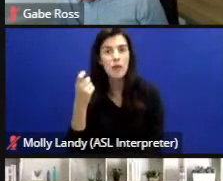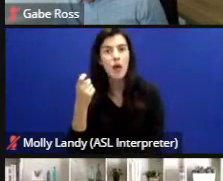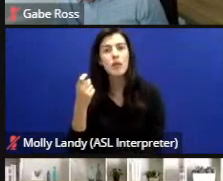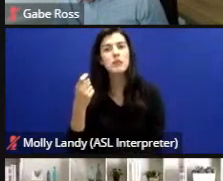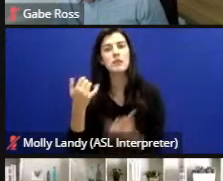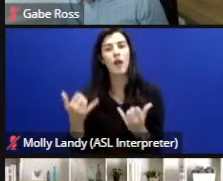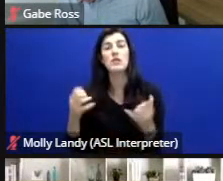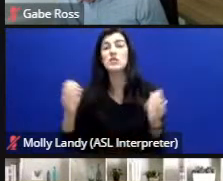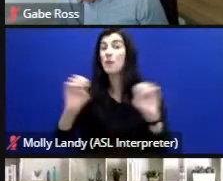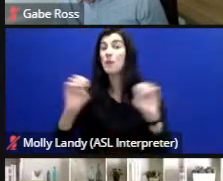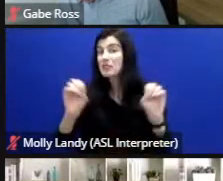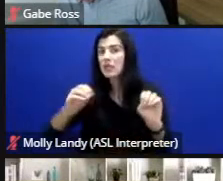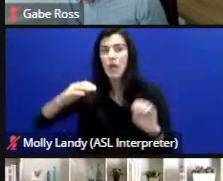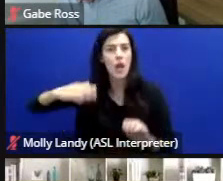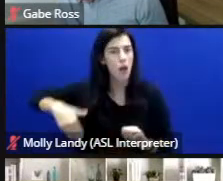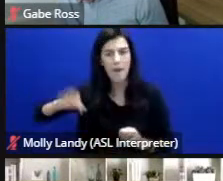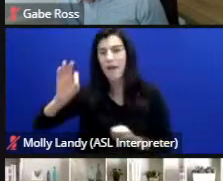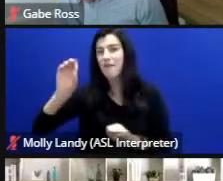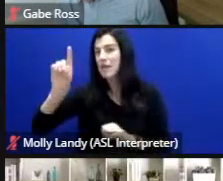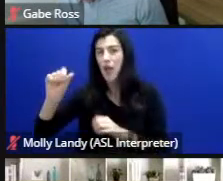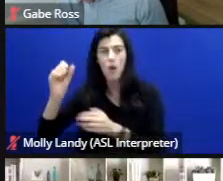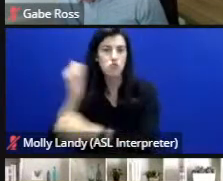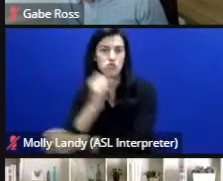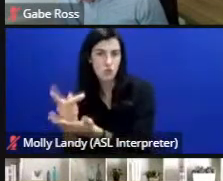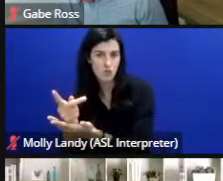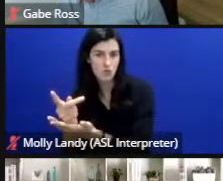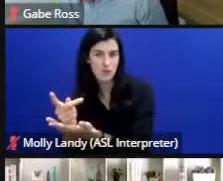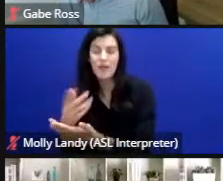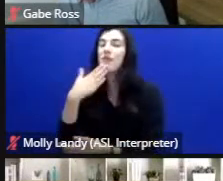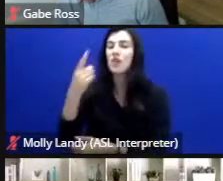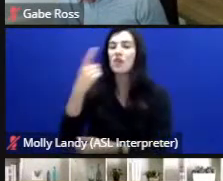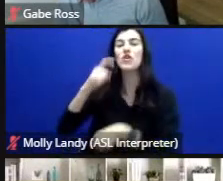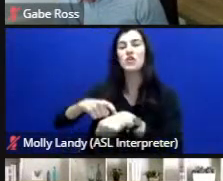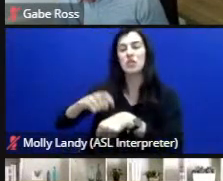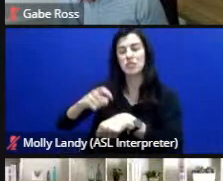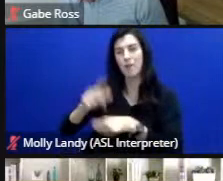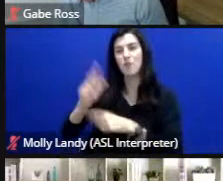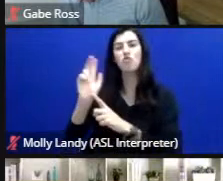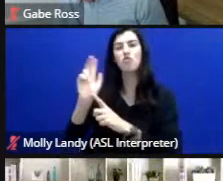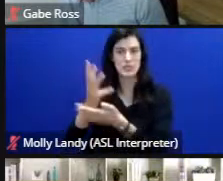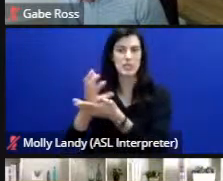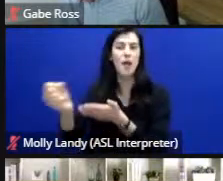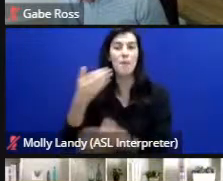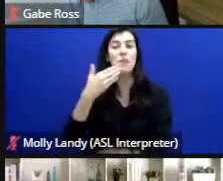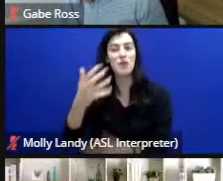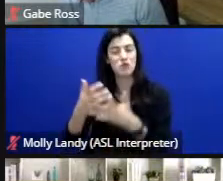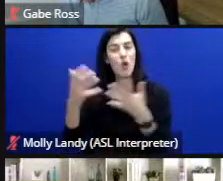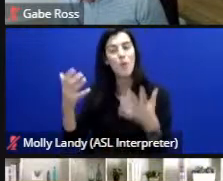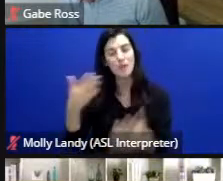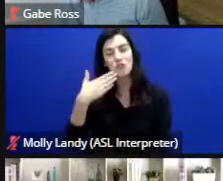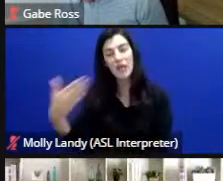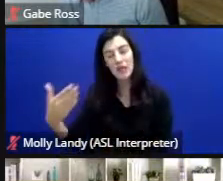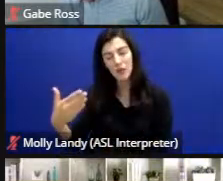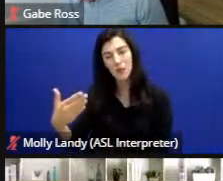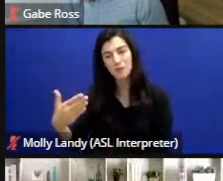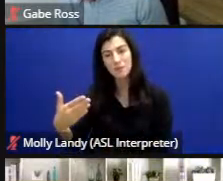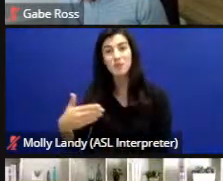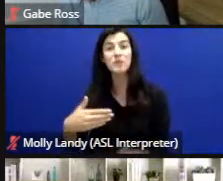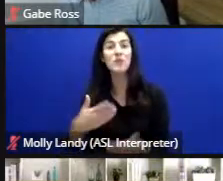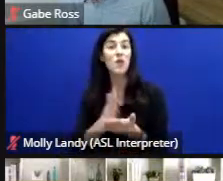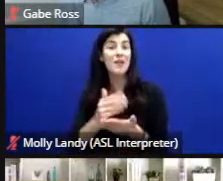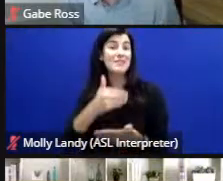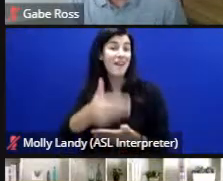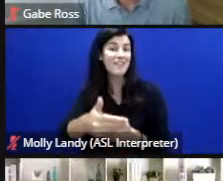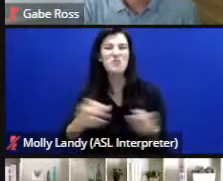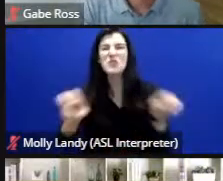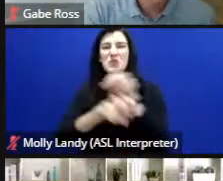not FDA approved. Thank you for your time. Your Thank you. 3 minutes is up. Thank you so much. Thank you. All right, next